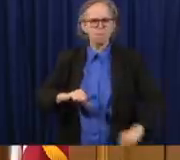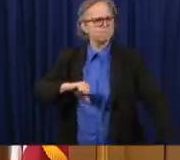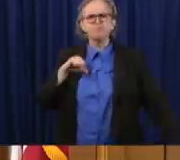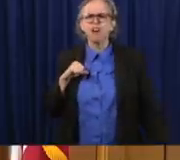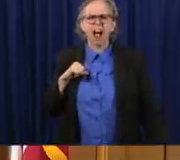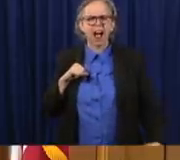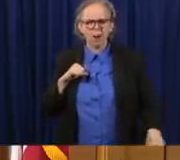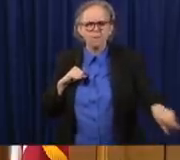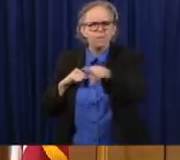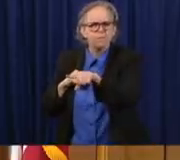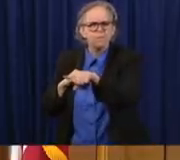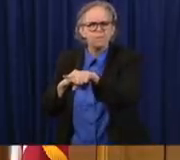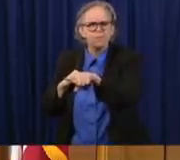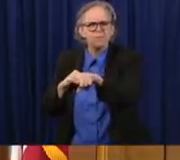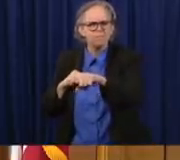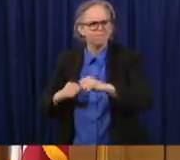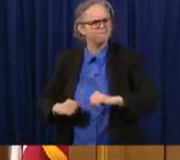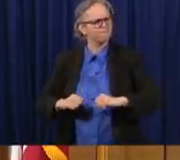to be an Ohioan.